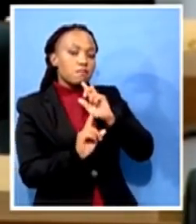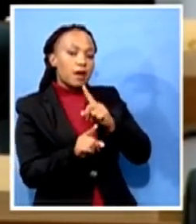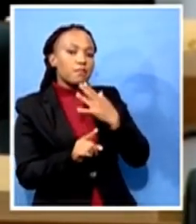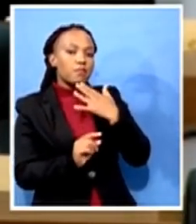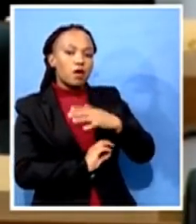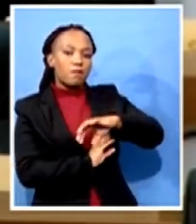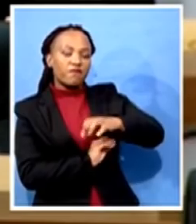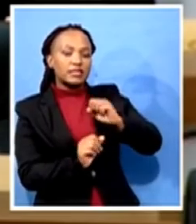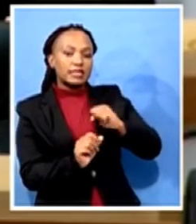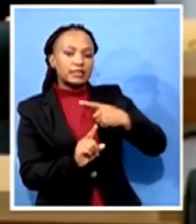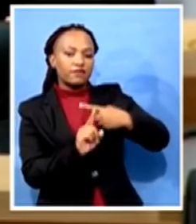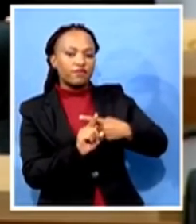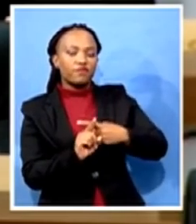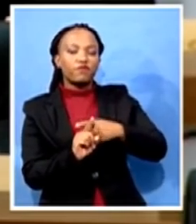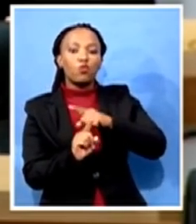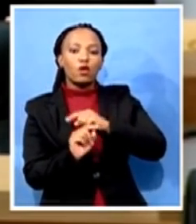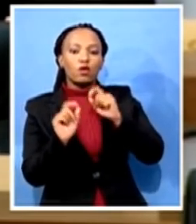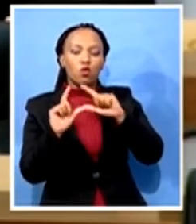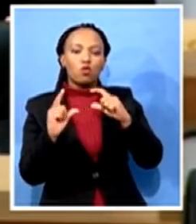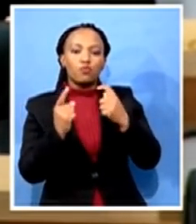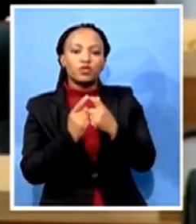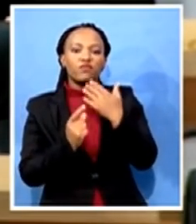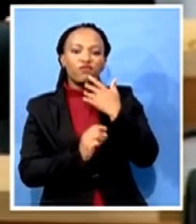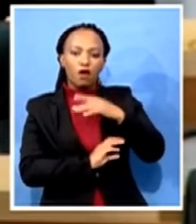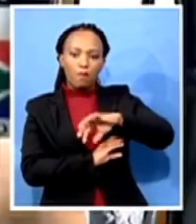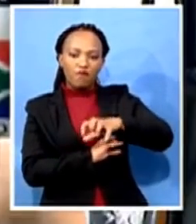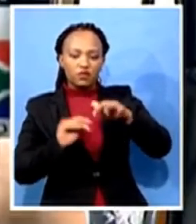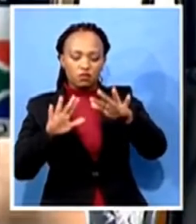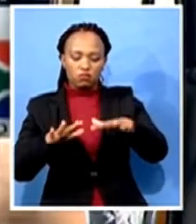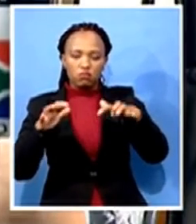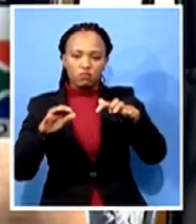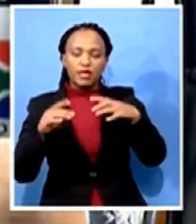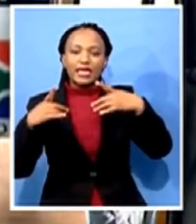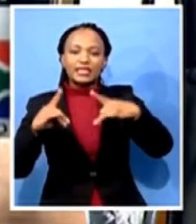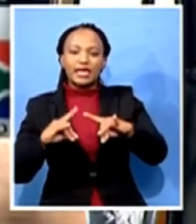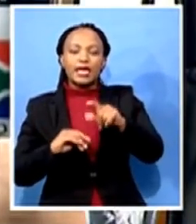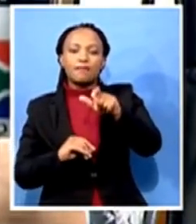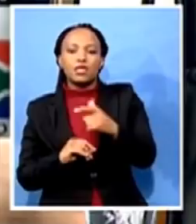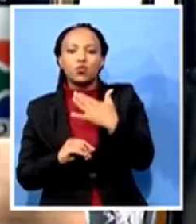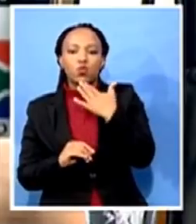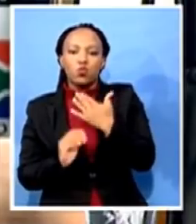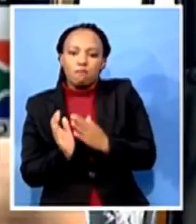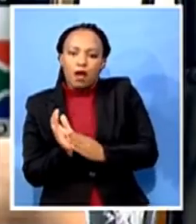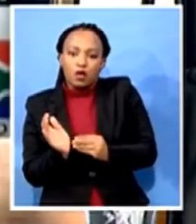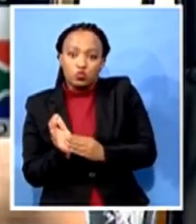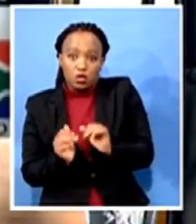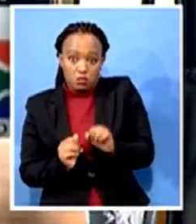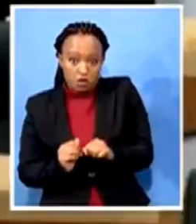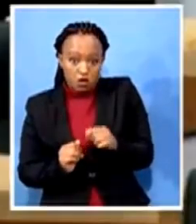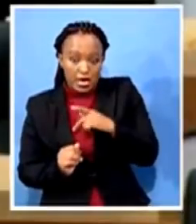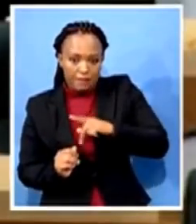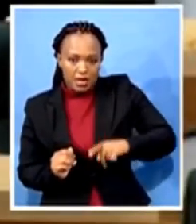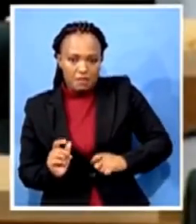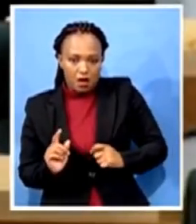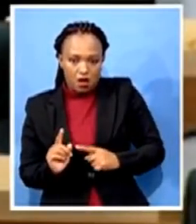Provincial Cabinet chaired by the Premier, Mr. Magashule. Correct? That is correct, Chair. You were told to compile